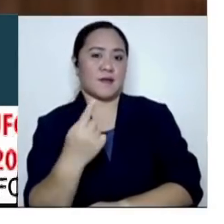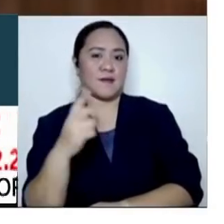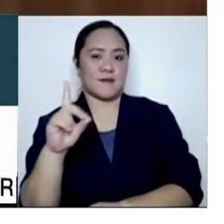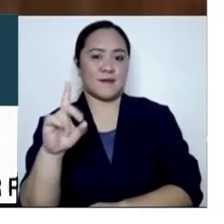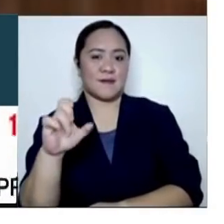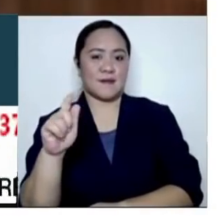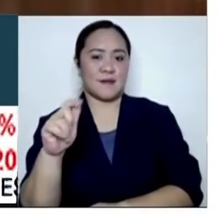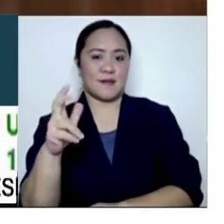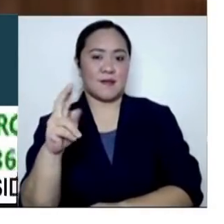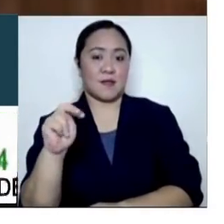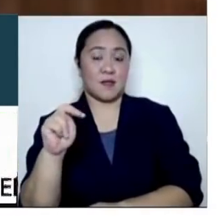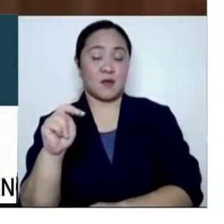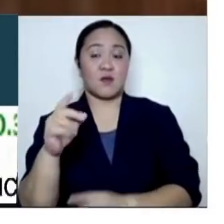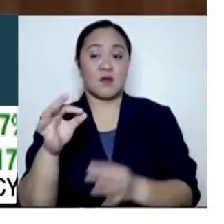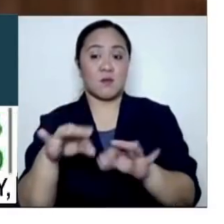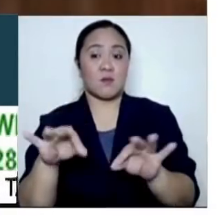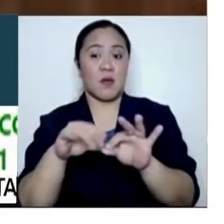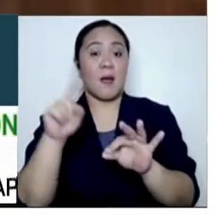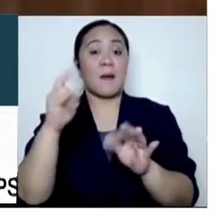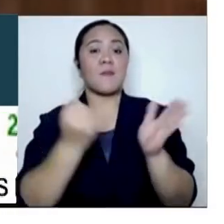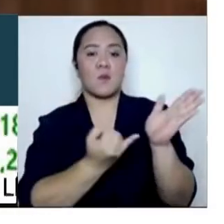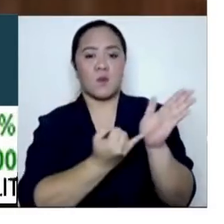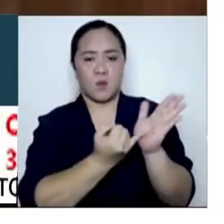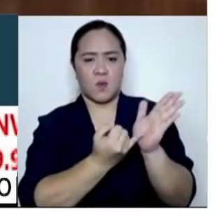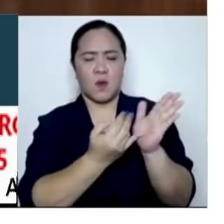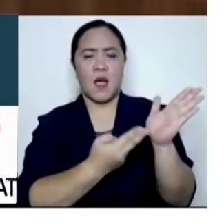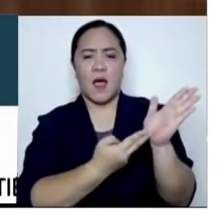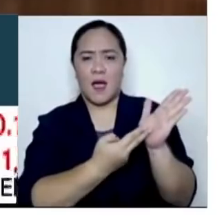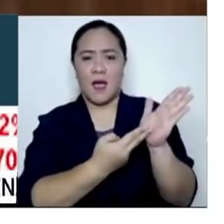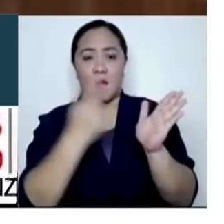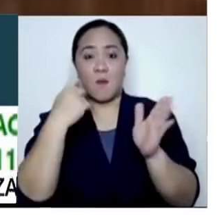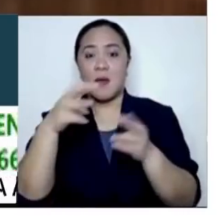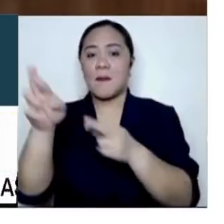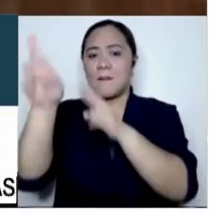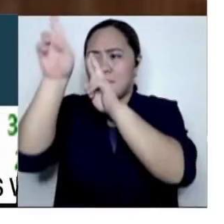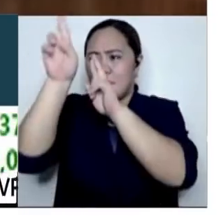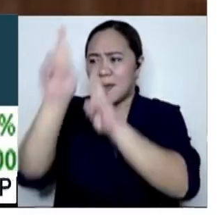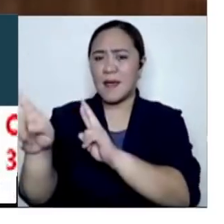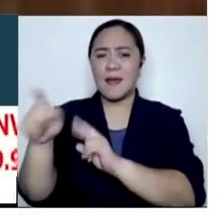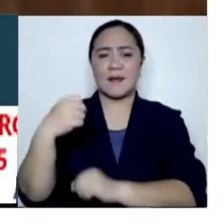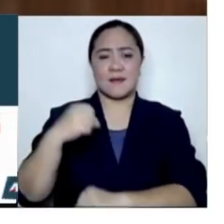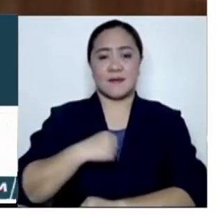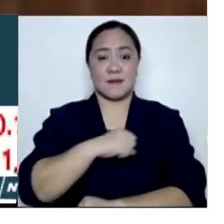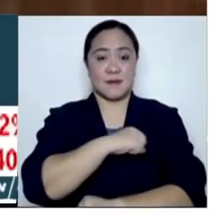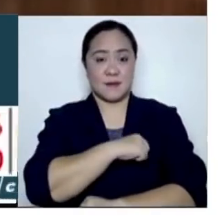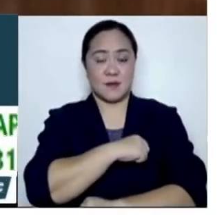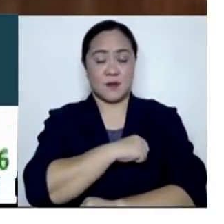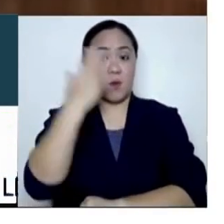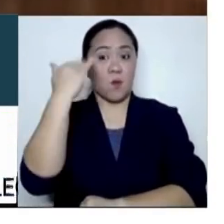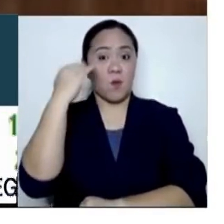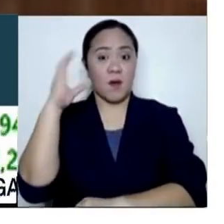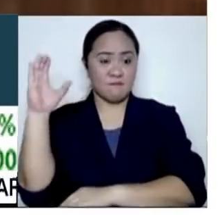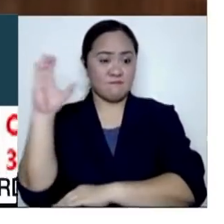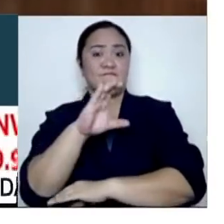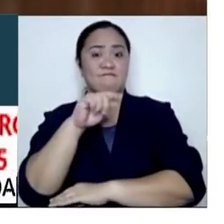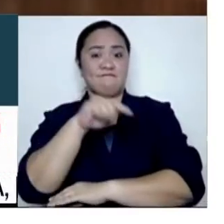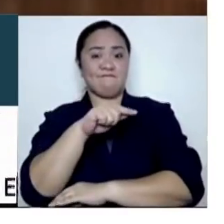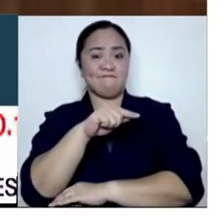is the integrity of the Senate that must be respected. We are empowered by the law